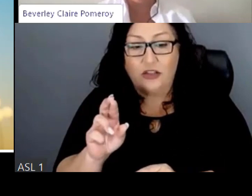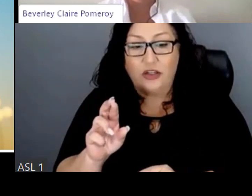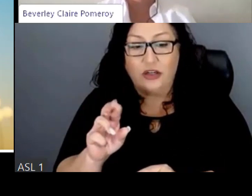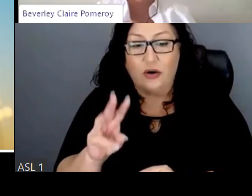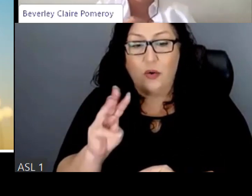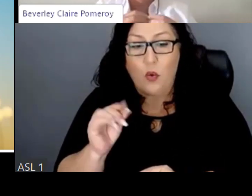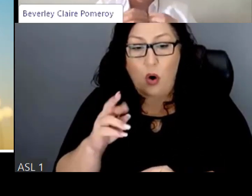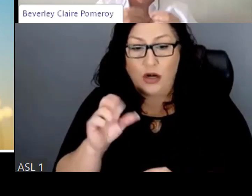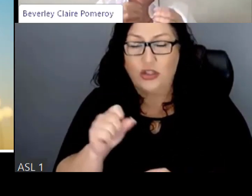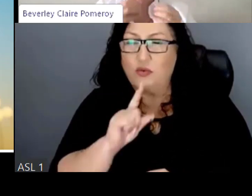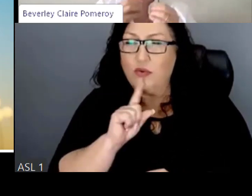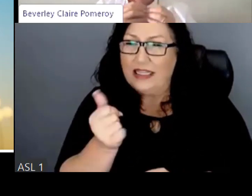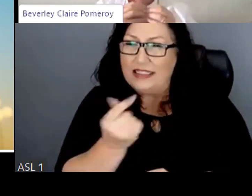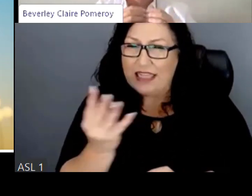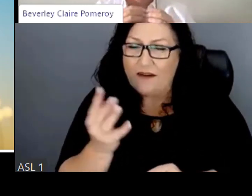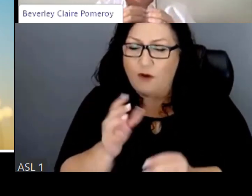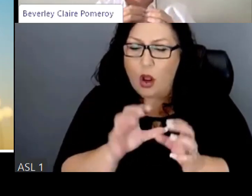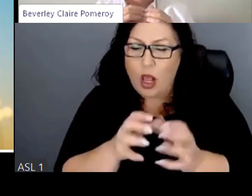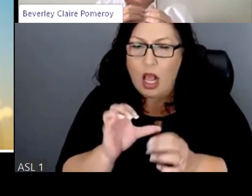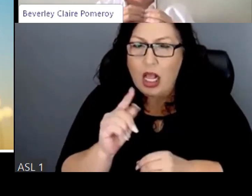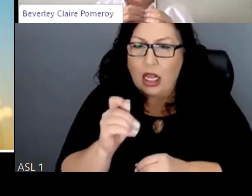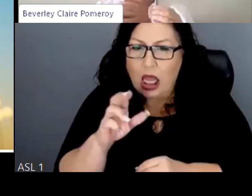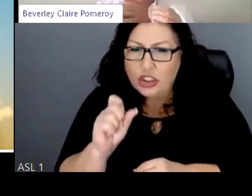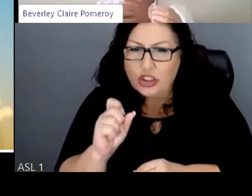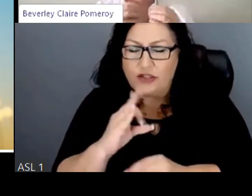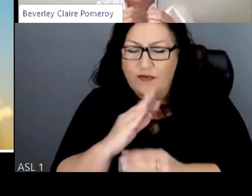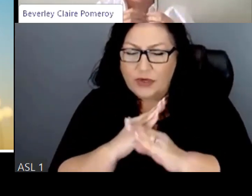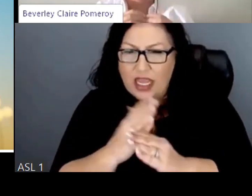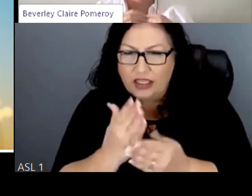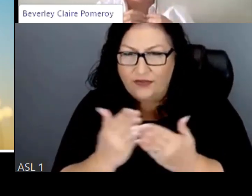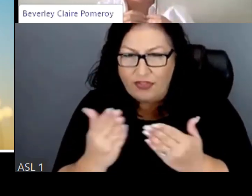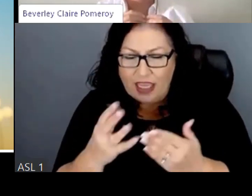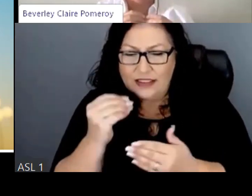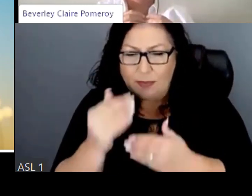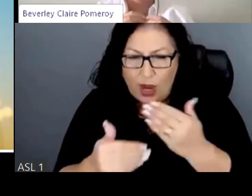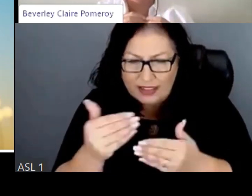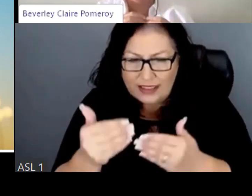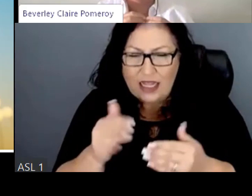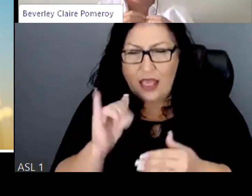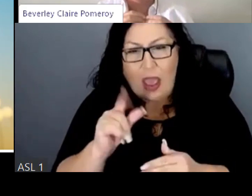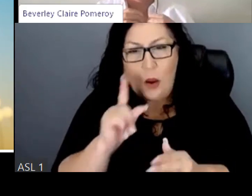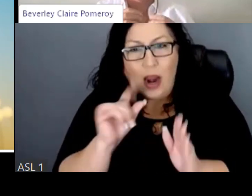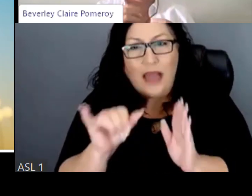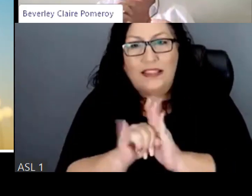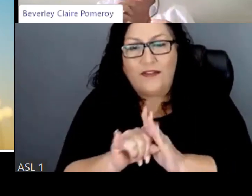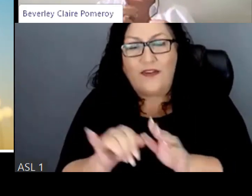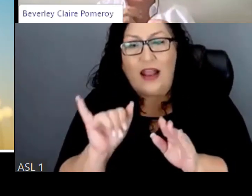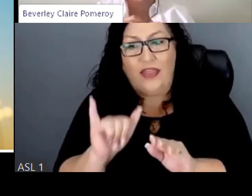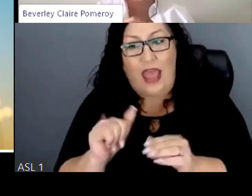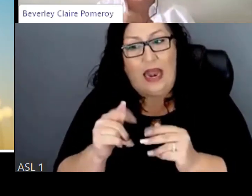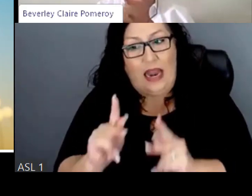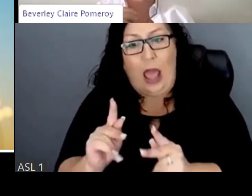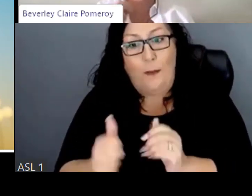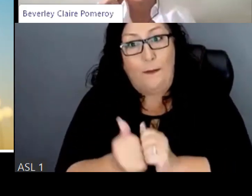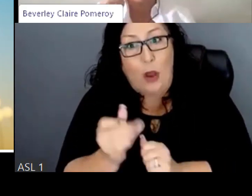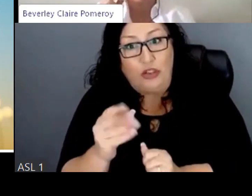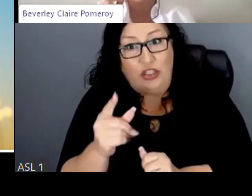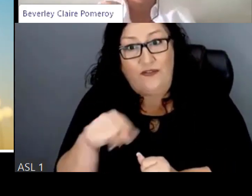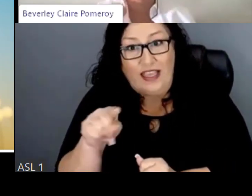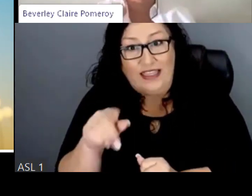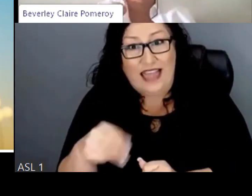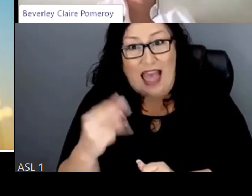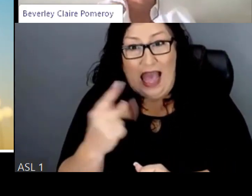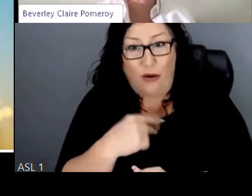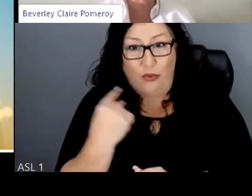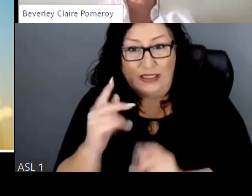work were these several clusters she found of protective factors and processes that were identified that enabled most